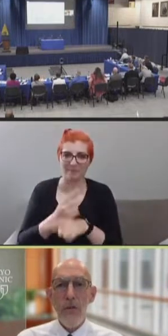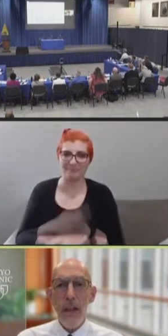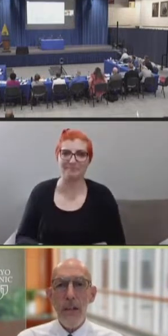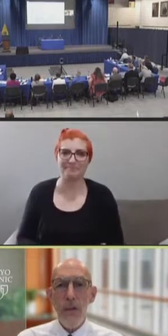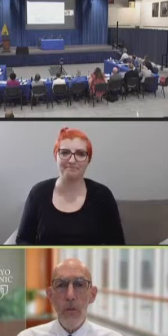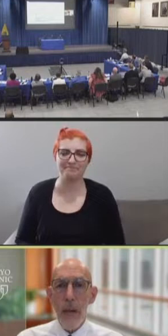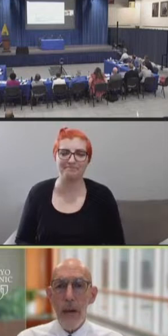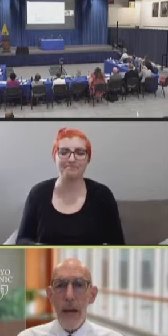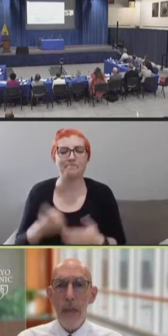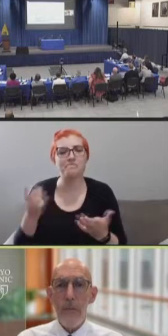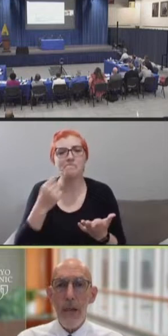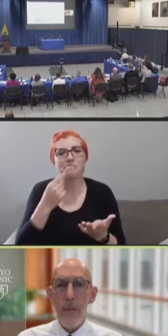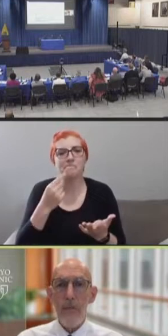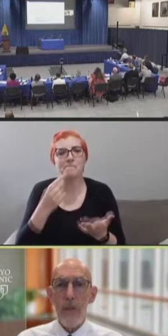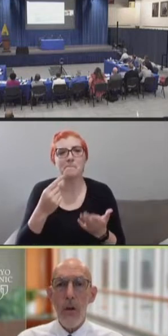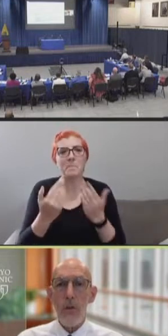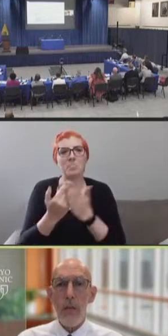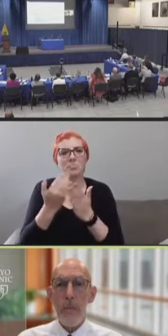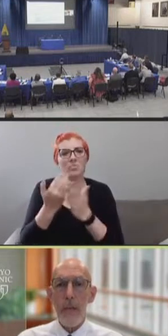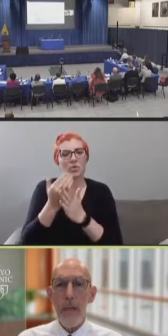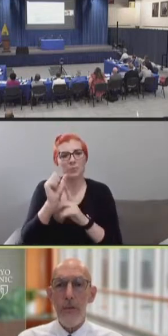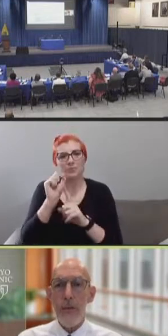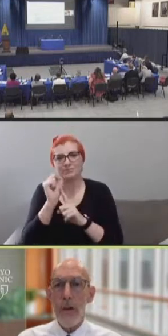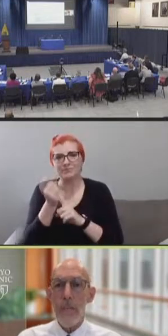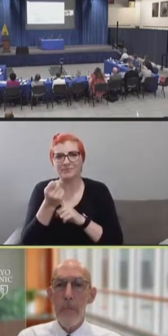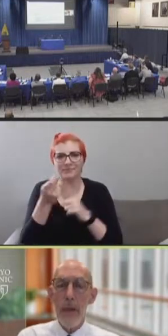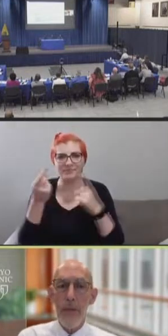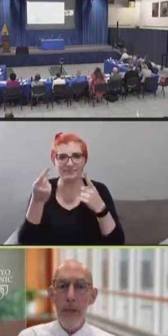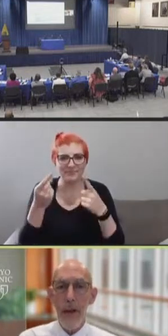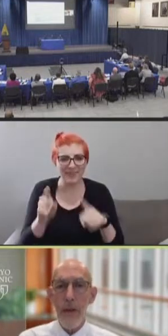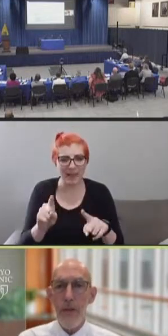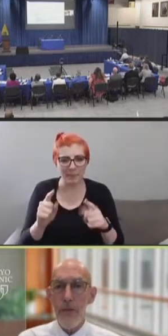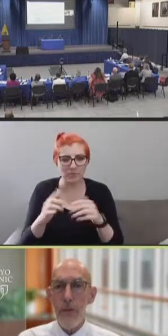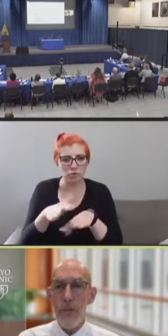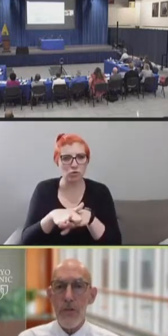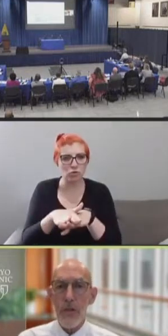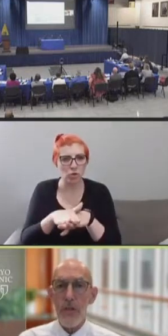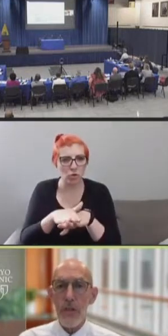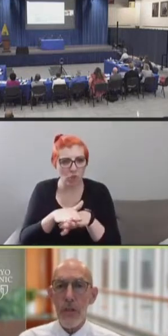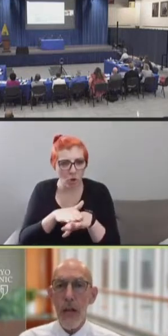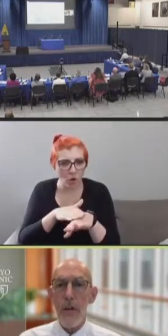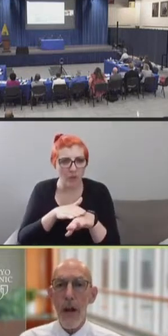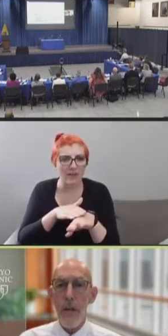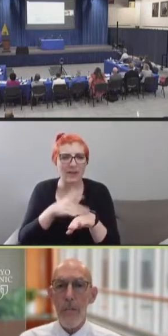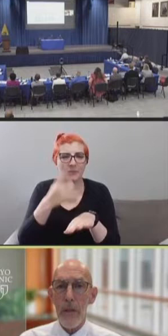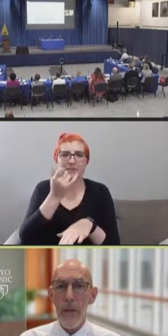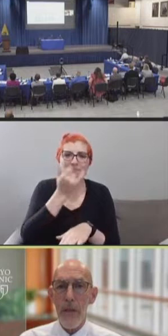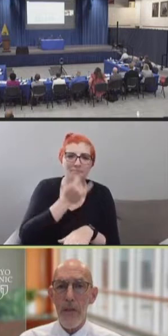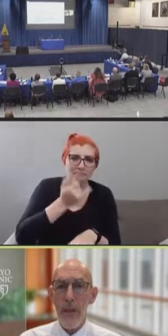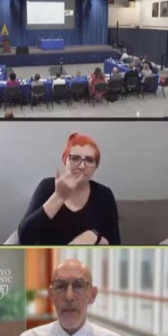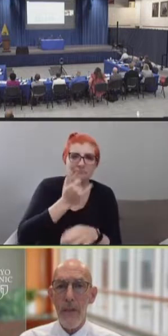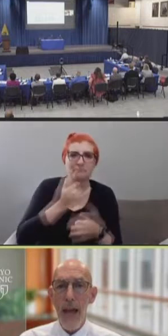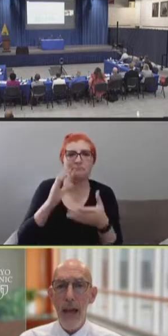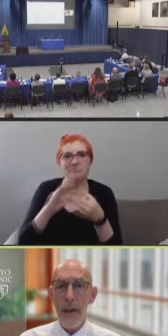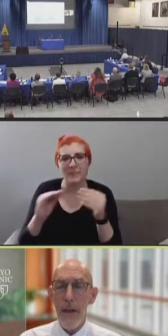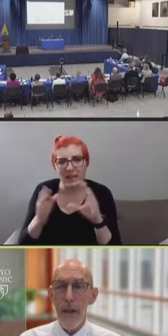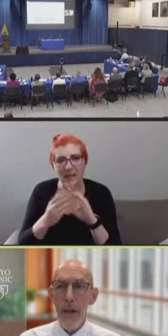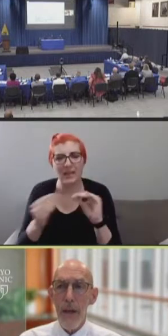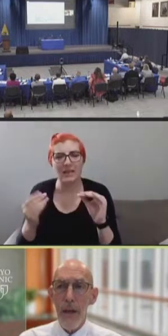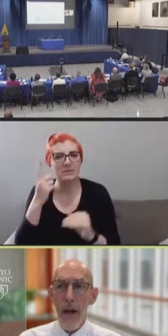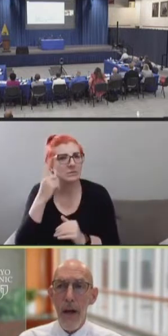Who said new paradigms come slowly because myth, error, and superstition cloud our ability to see the